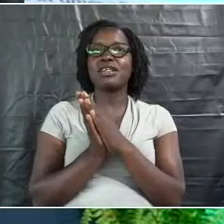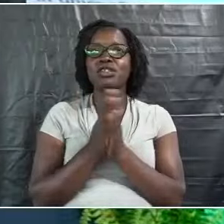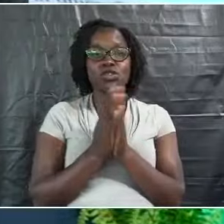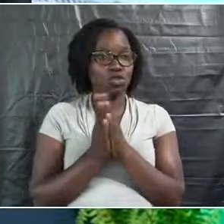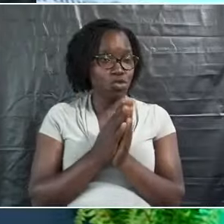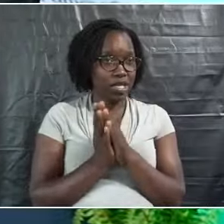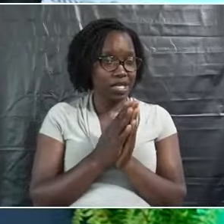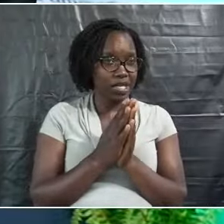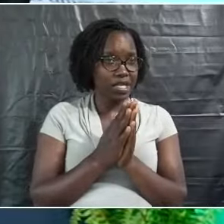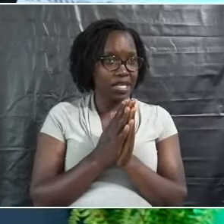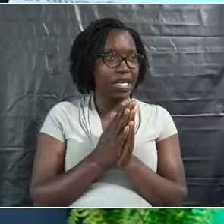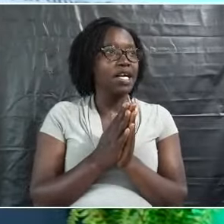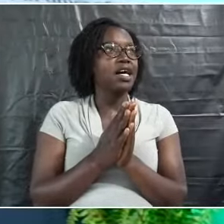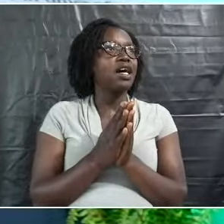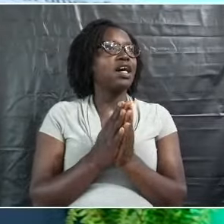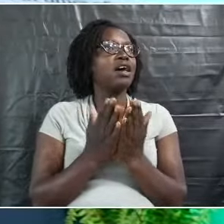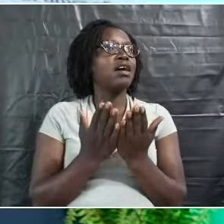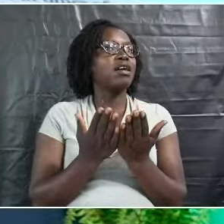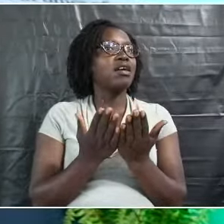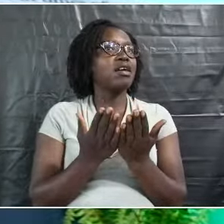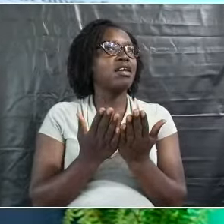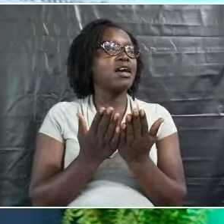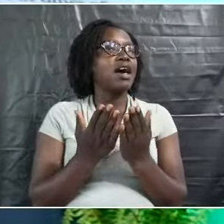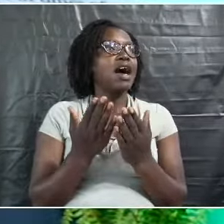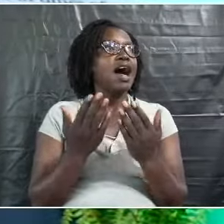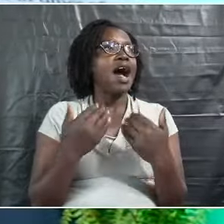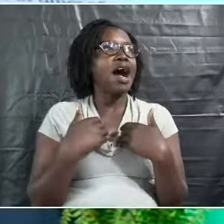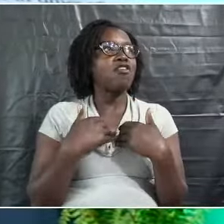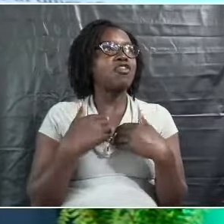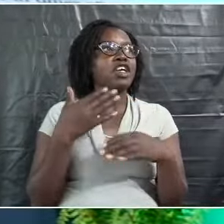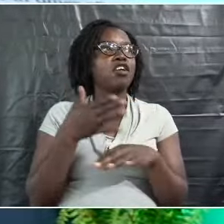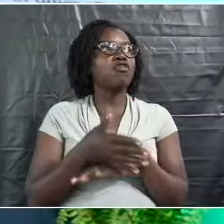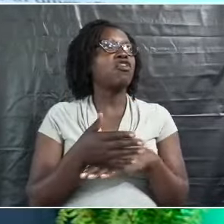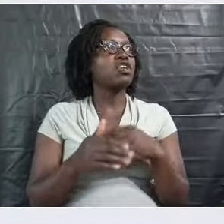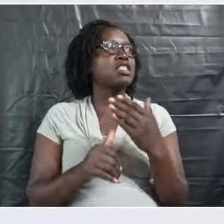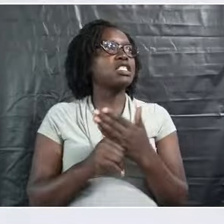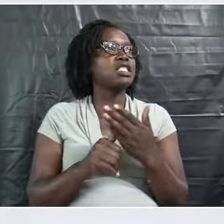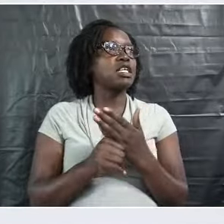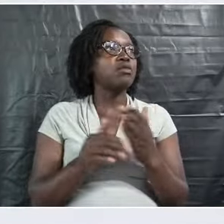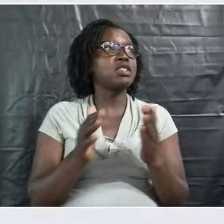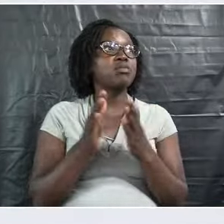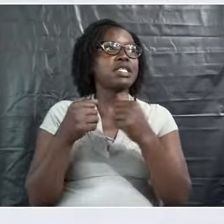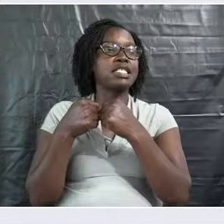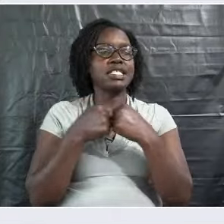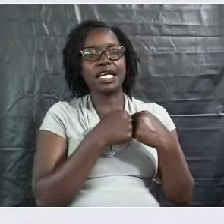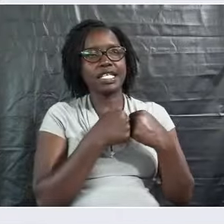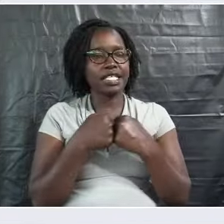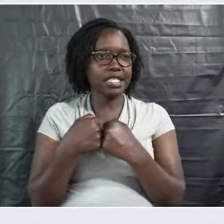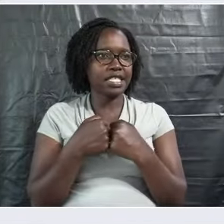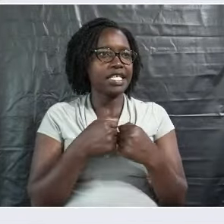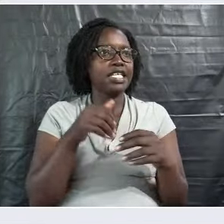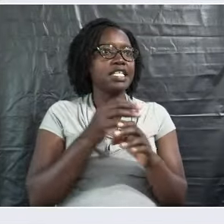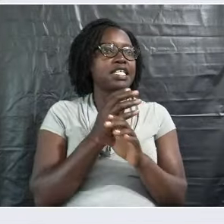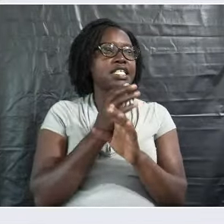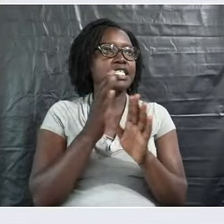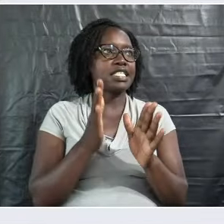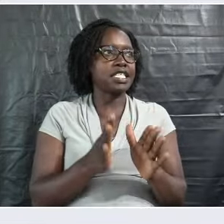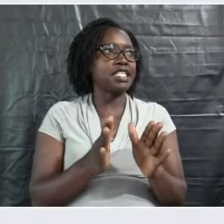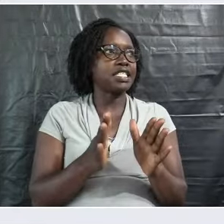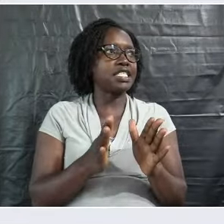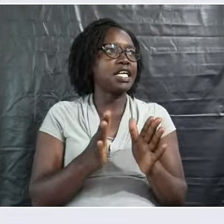know, wearing a false name is the biggest challenge in